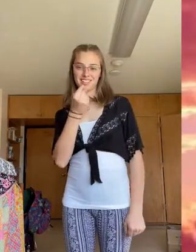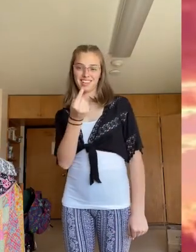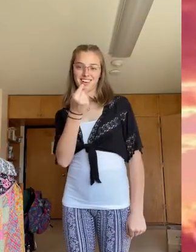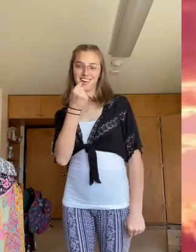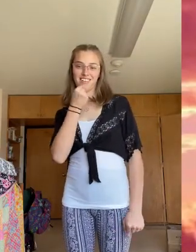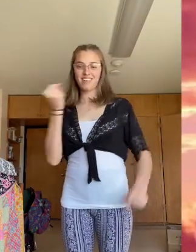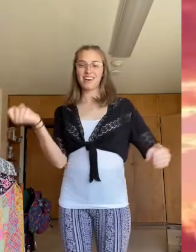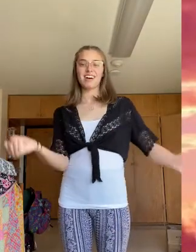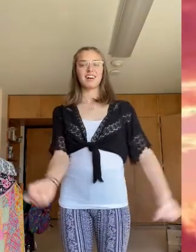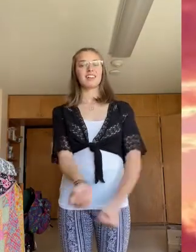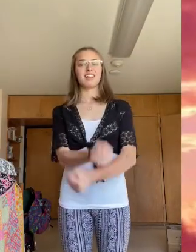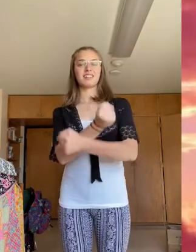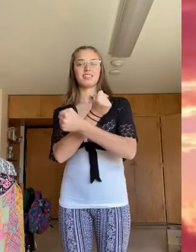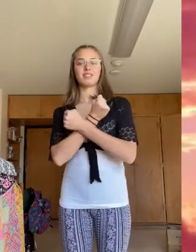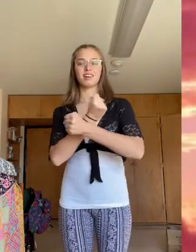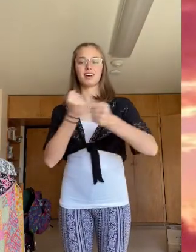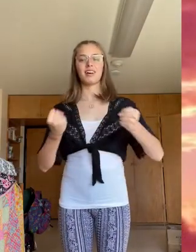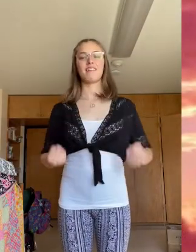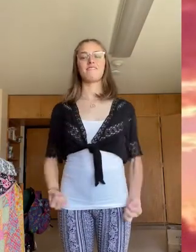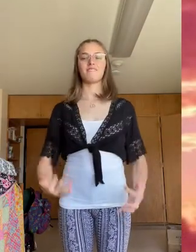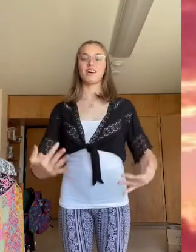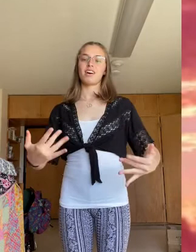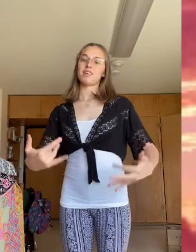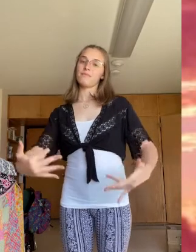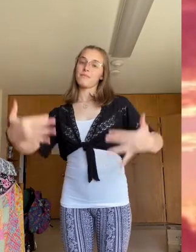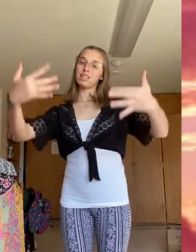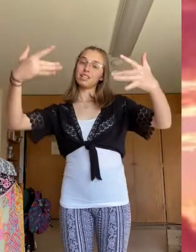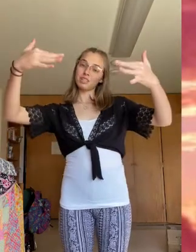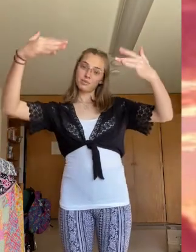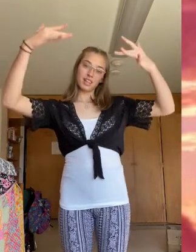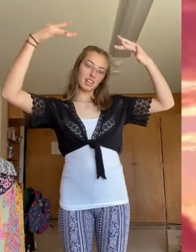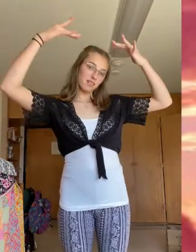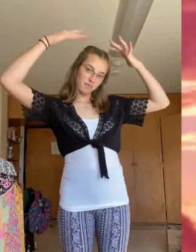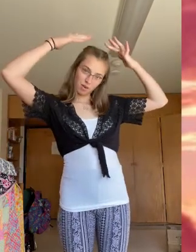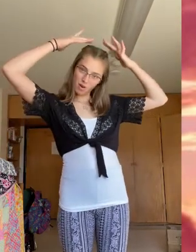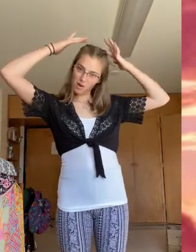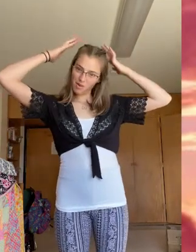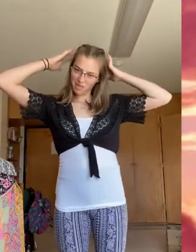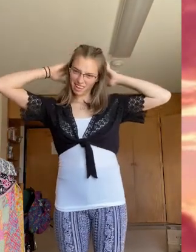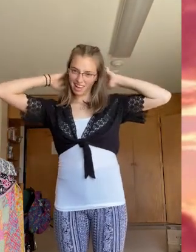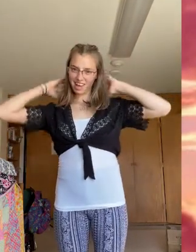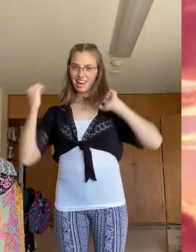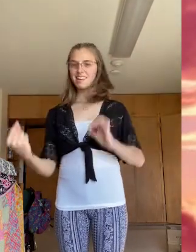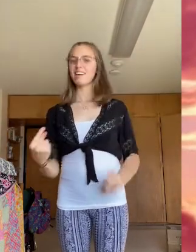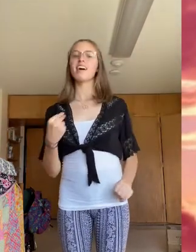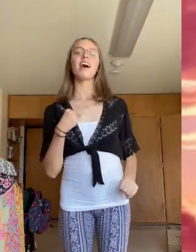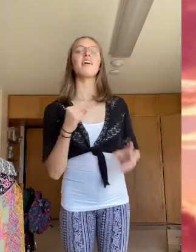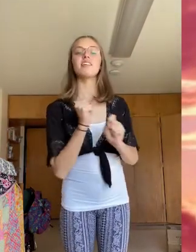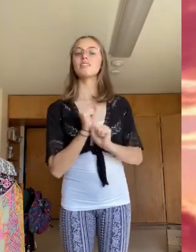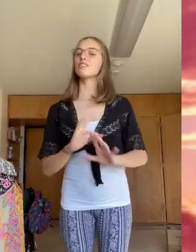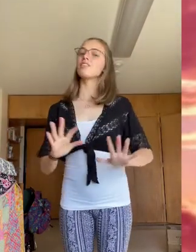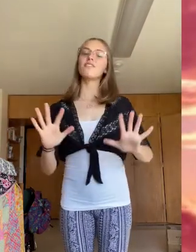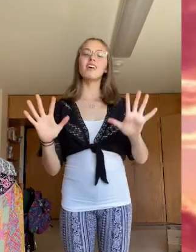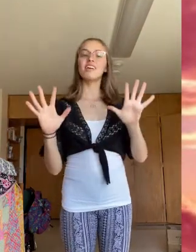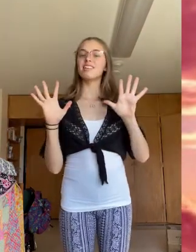words, so lost in love. I'm sweetly broken,